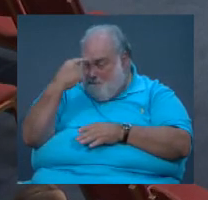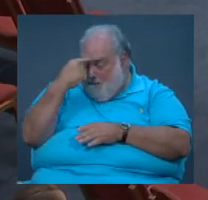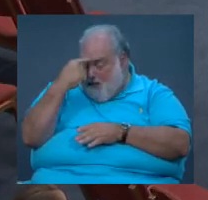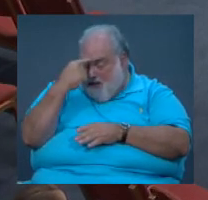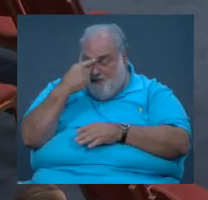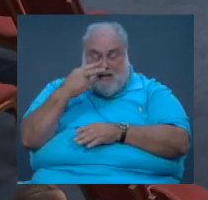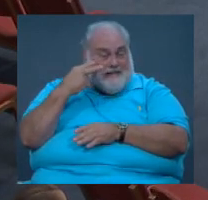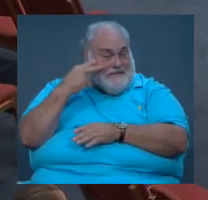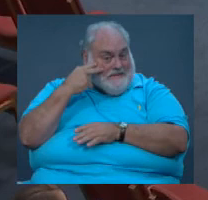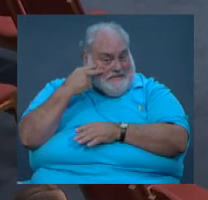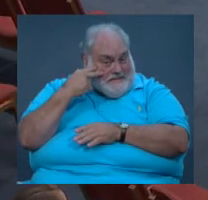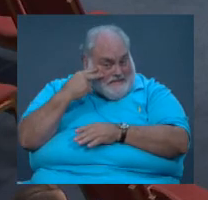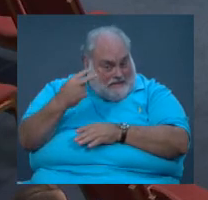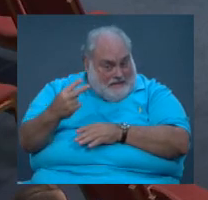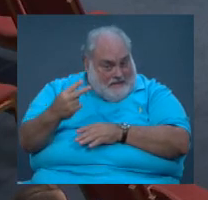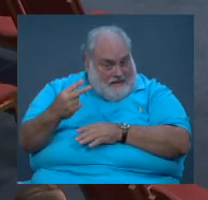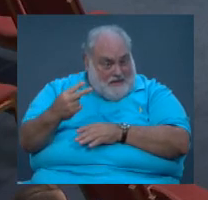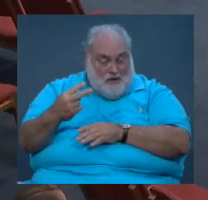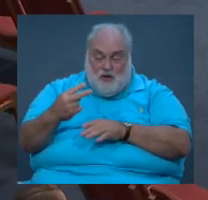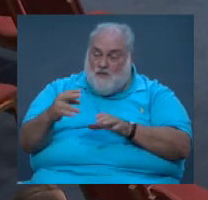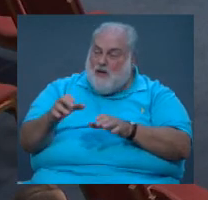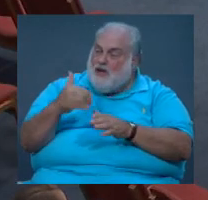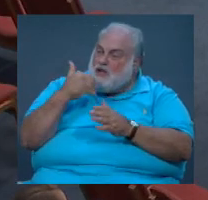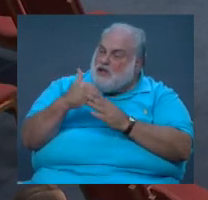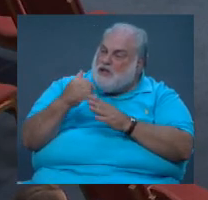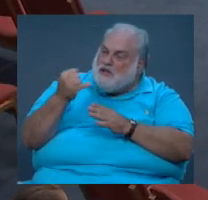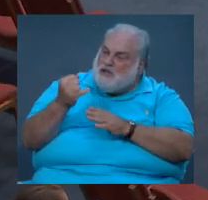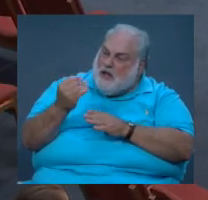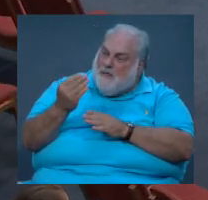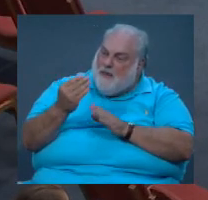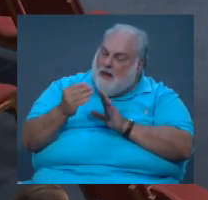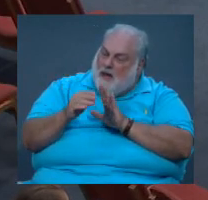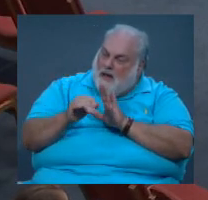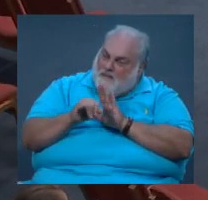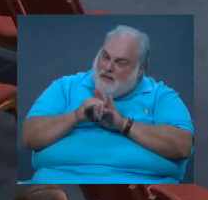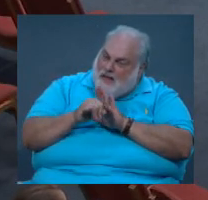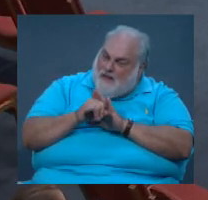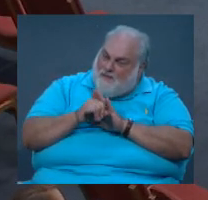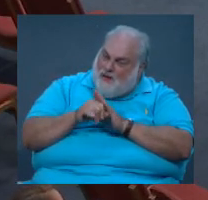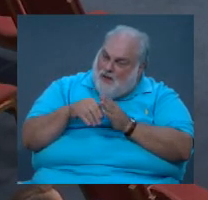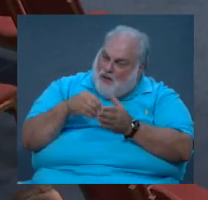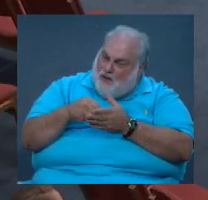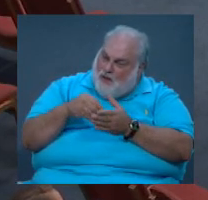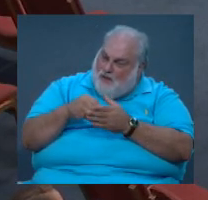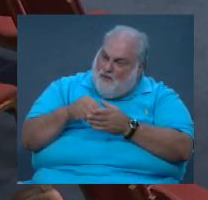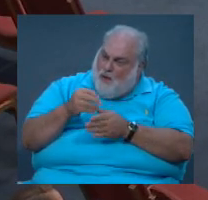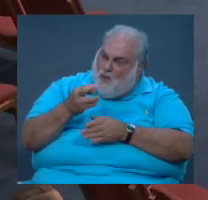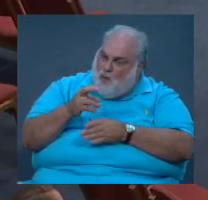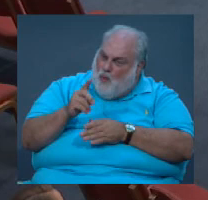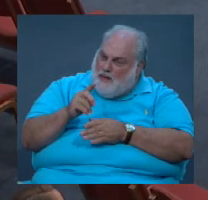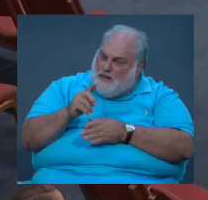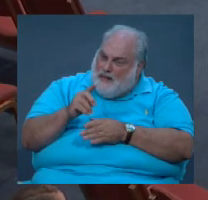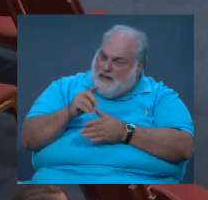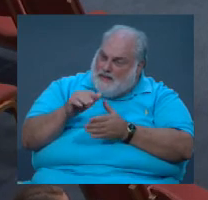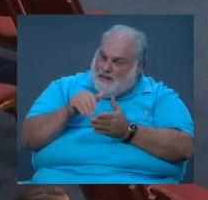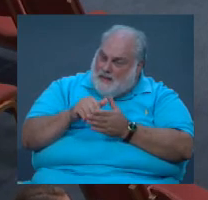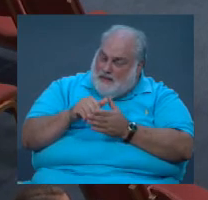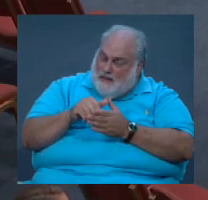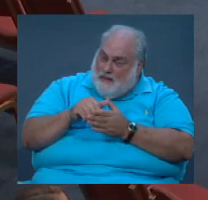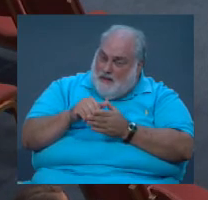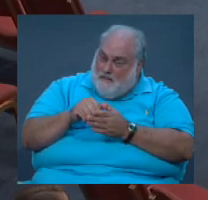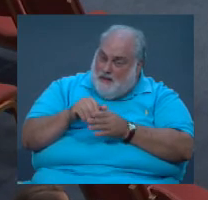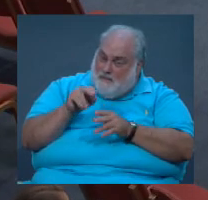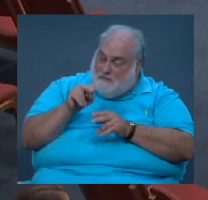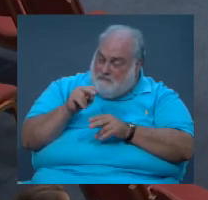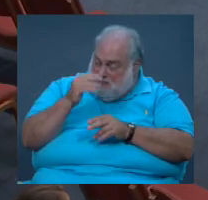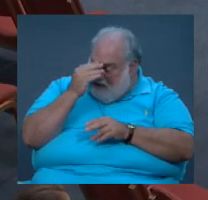see. You've done a great job of identifying grant dollars for the Ward 6 in the West Central area. I'll be looking. Number one, yeah,